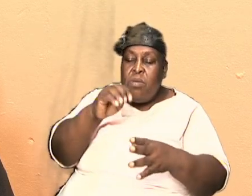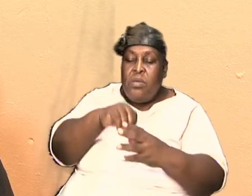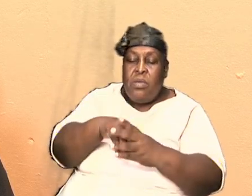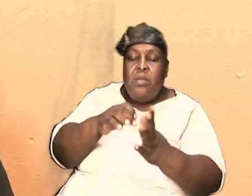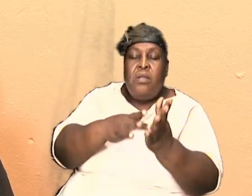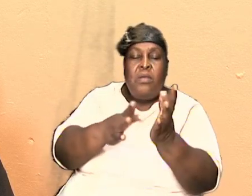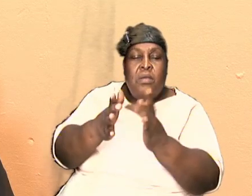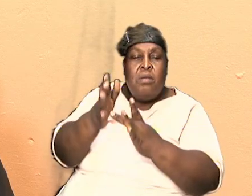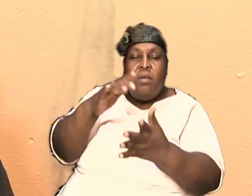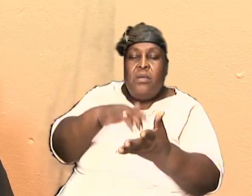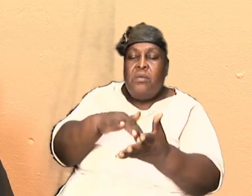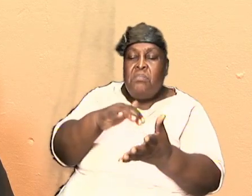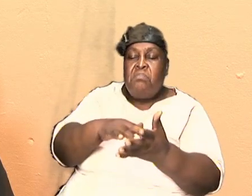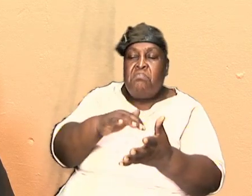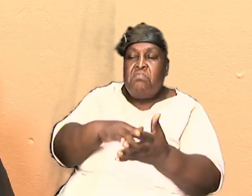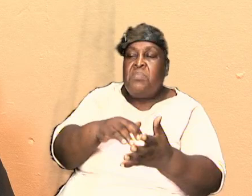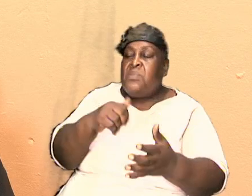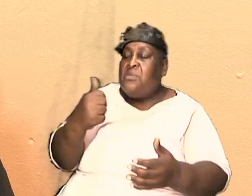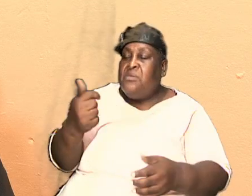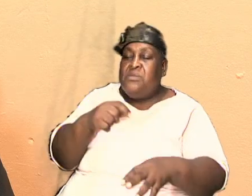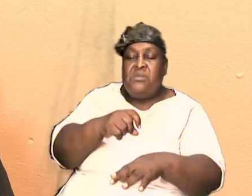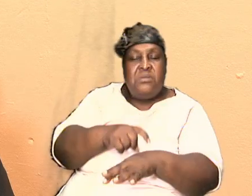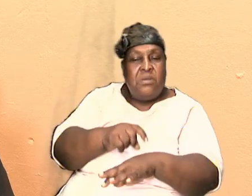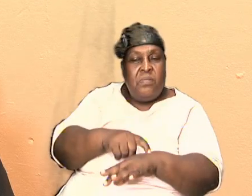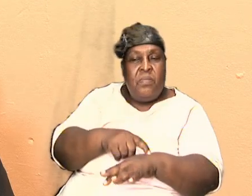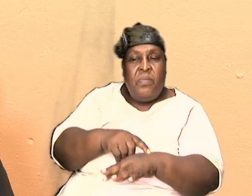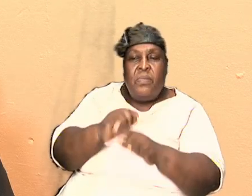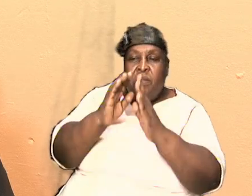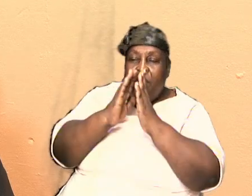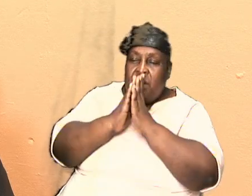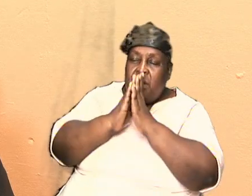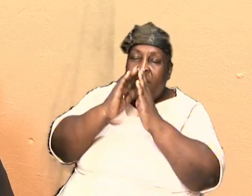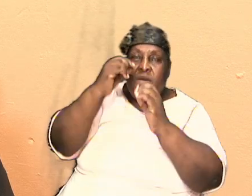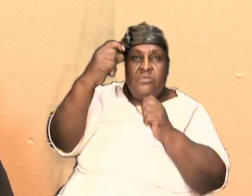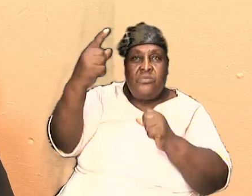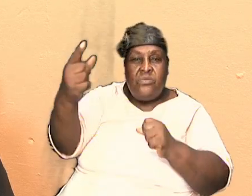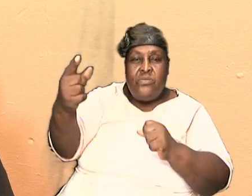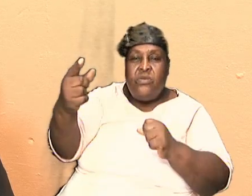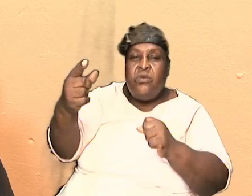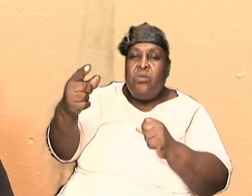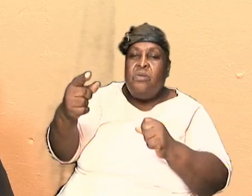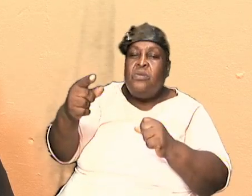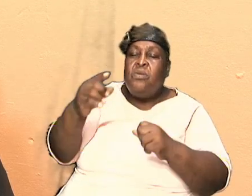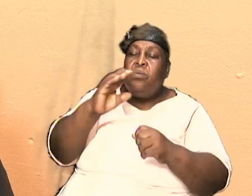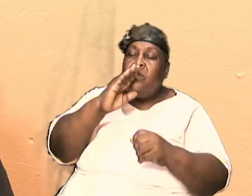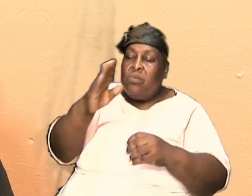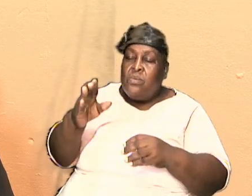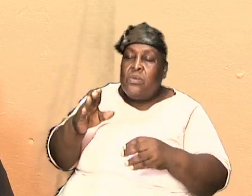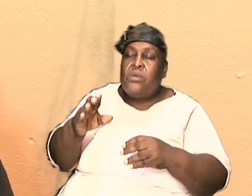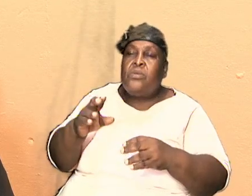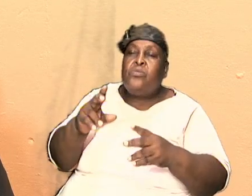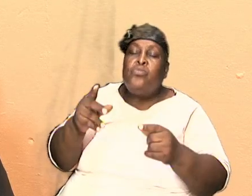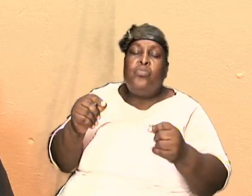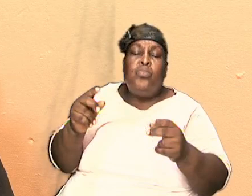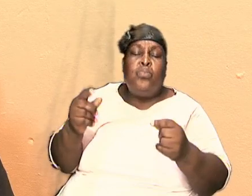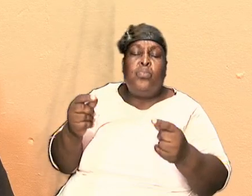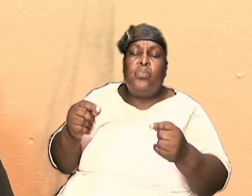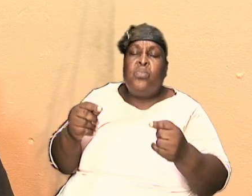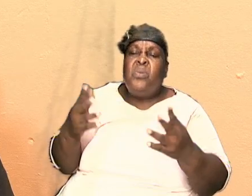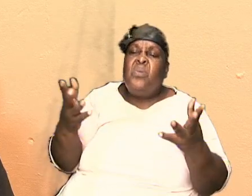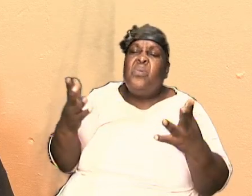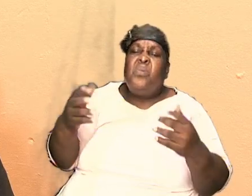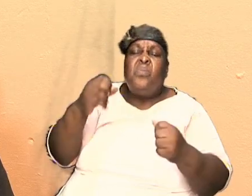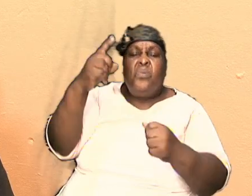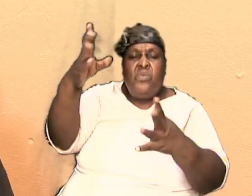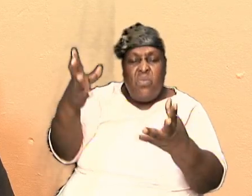Bible study yet another time. We ask, mighty God, that you will accomplish in our midst tonight what you set out